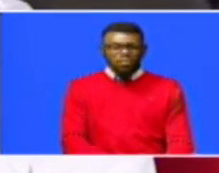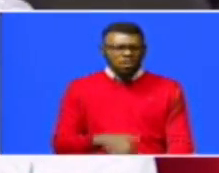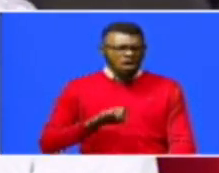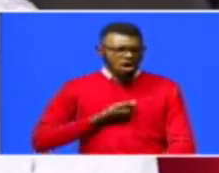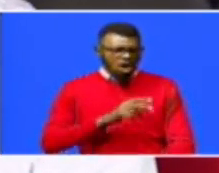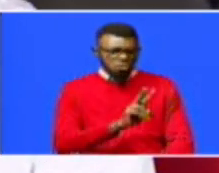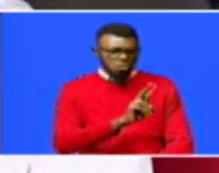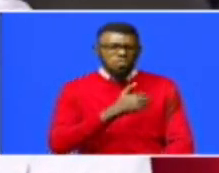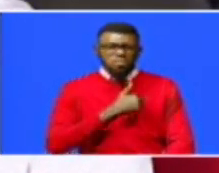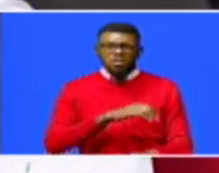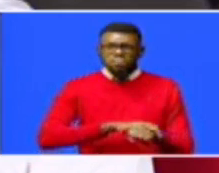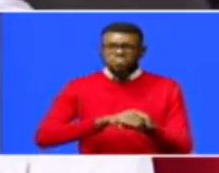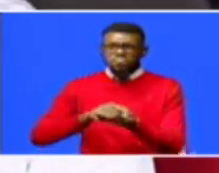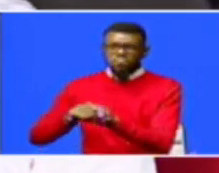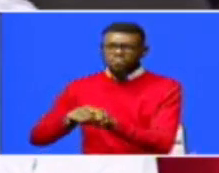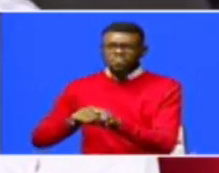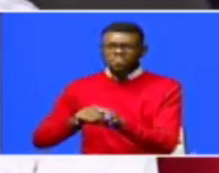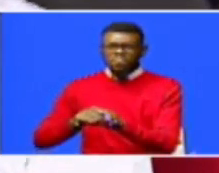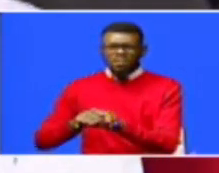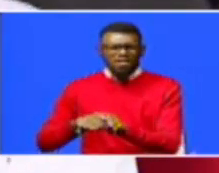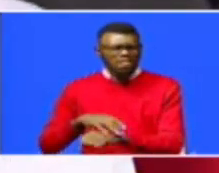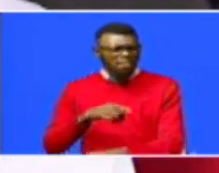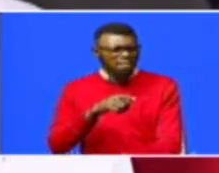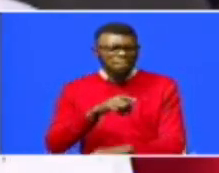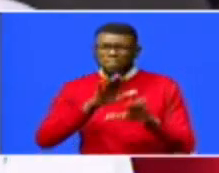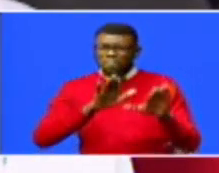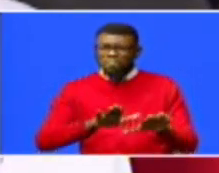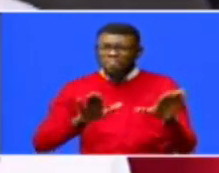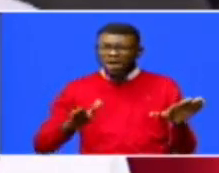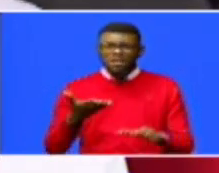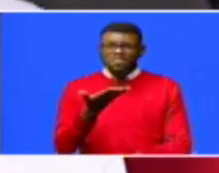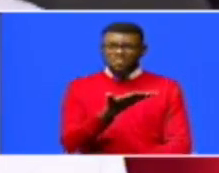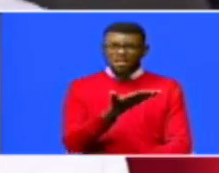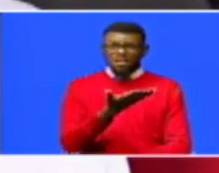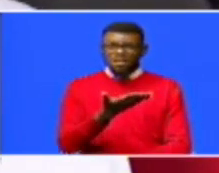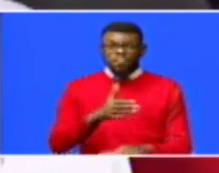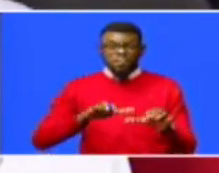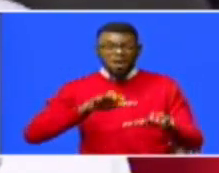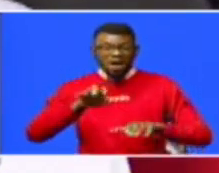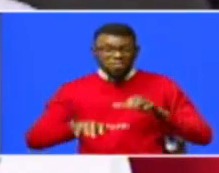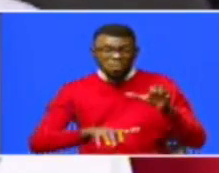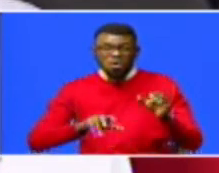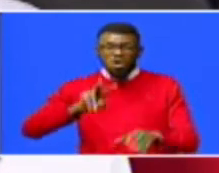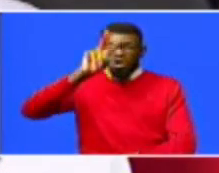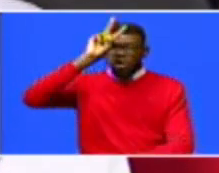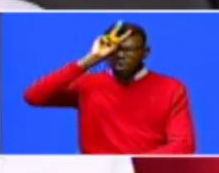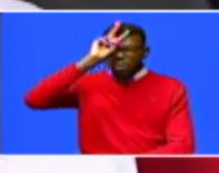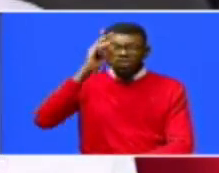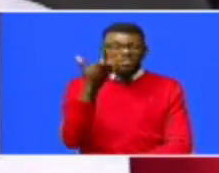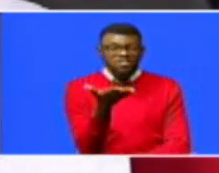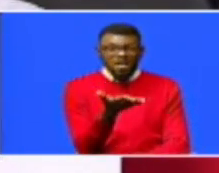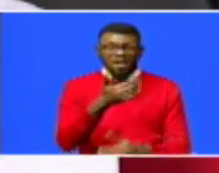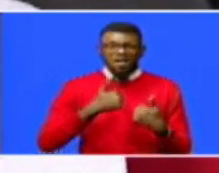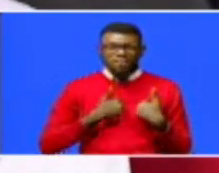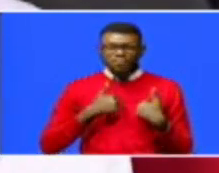the girls, it was disturbing in the mind, because this is the same market that has animals like goats, and